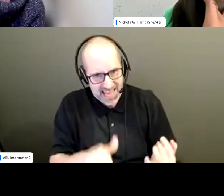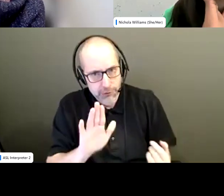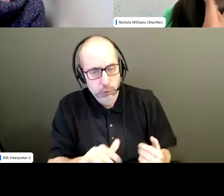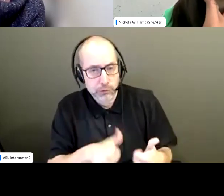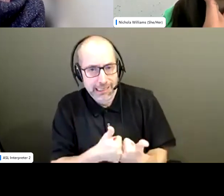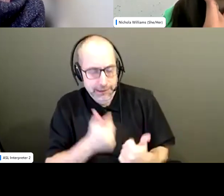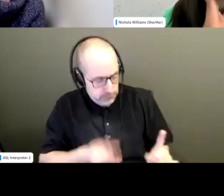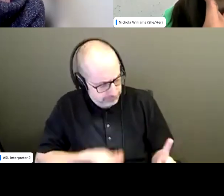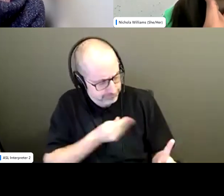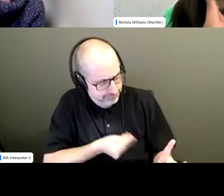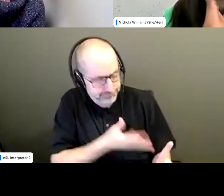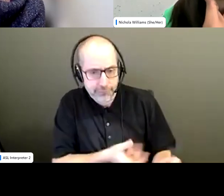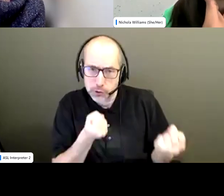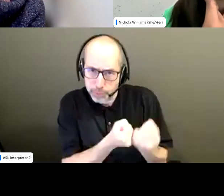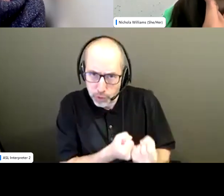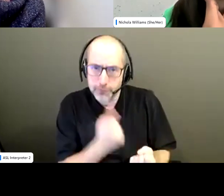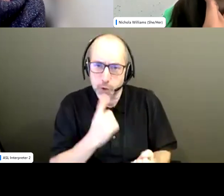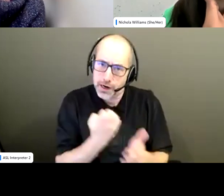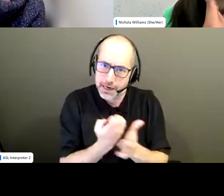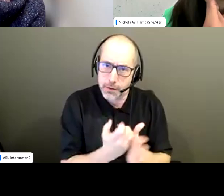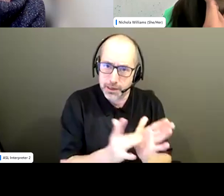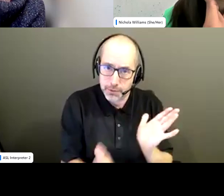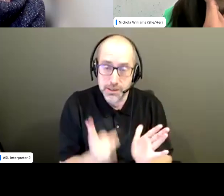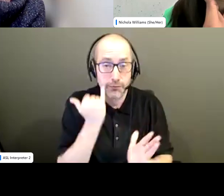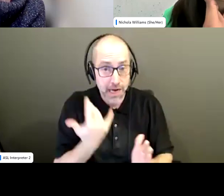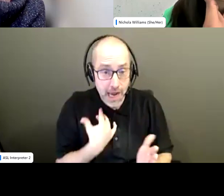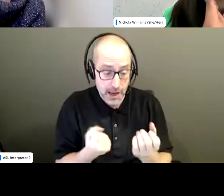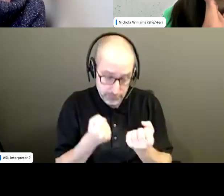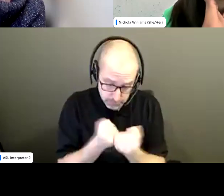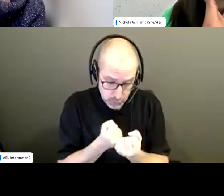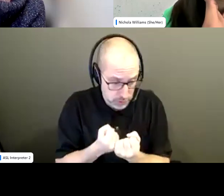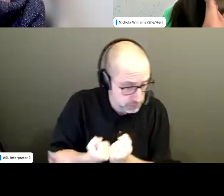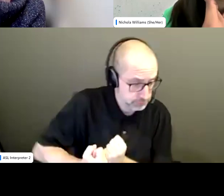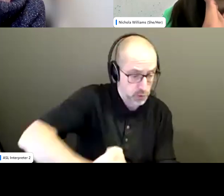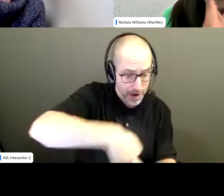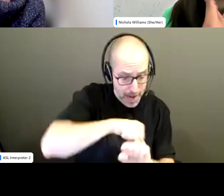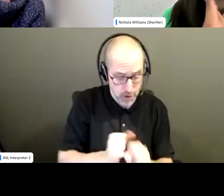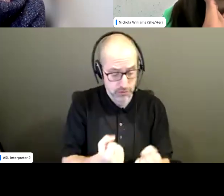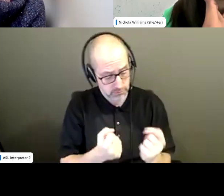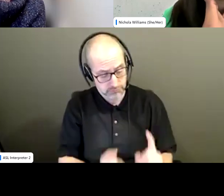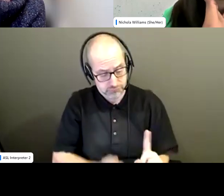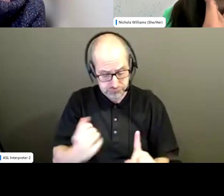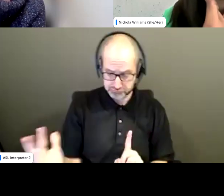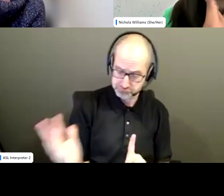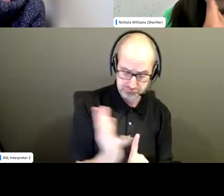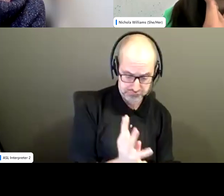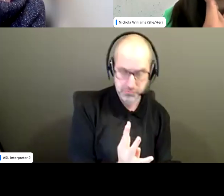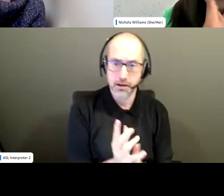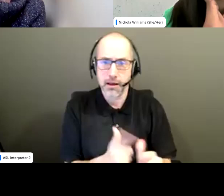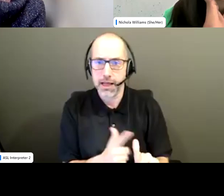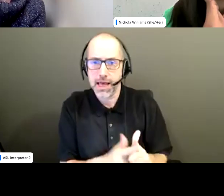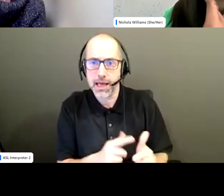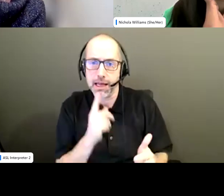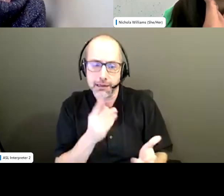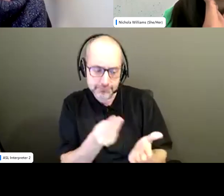specifically economic abuse, where when we have those wraparound, those things aren't slipping through the cracks and getting ignored. Rhiannon,